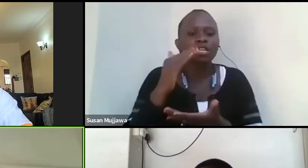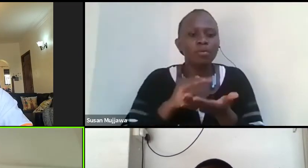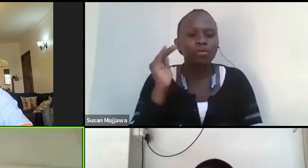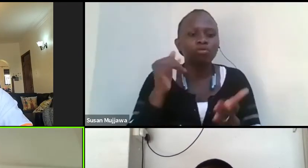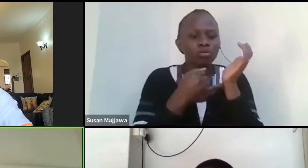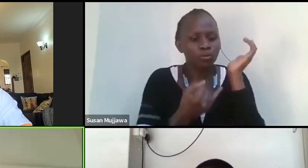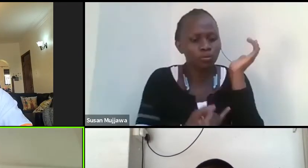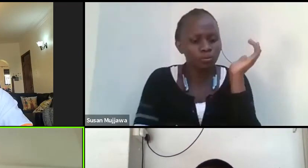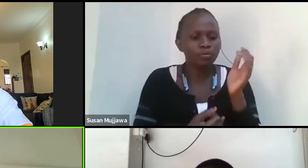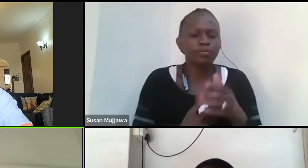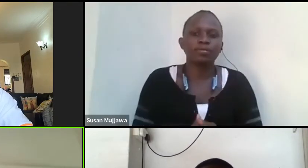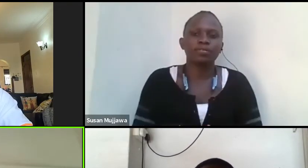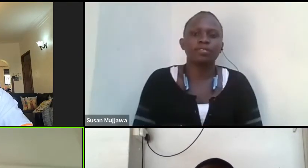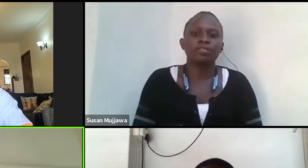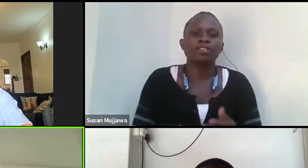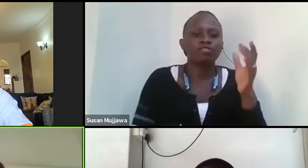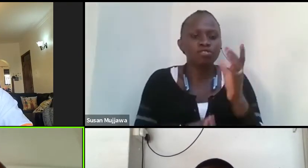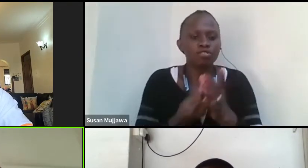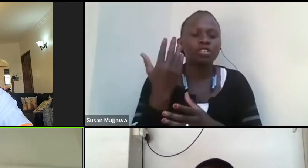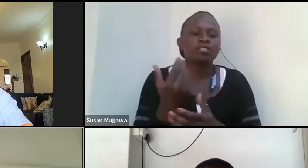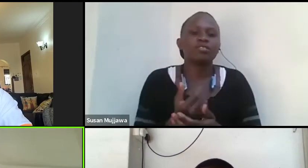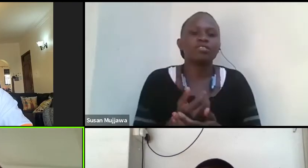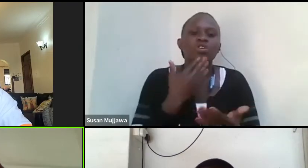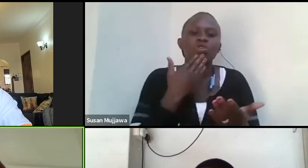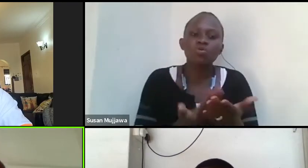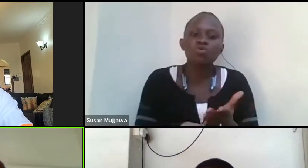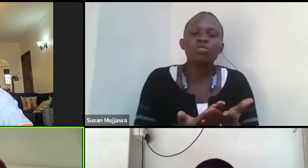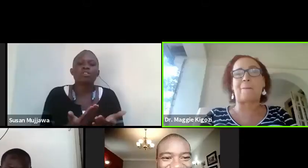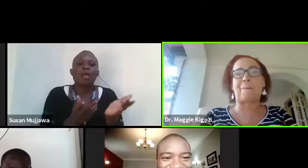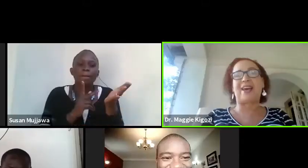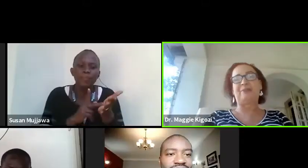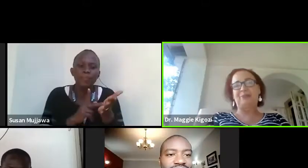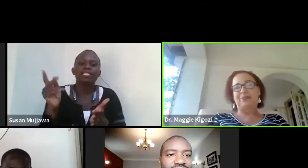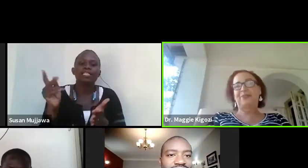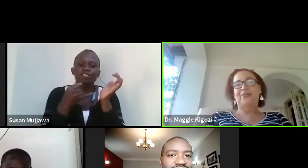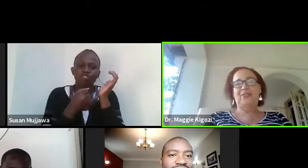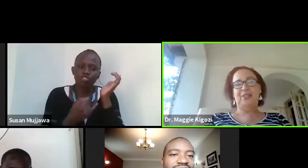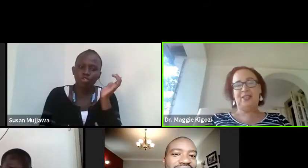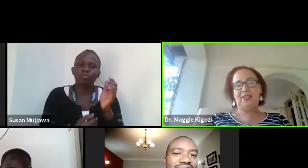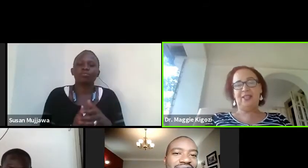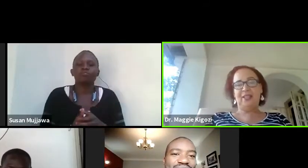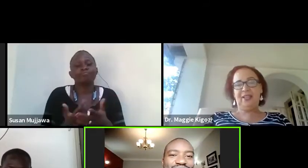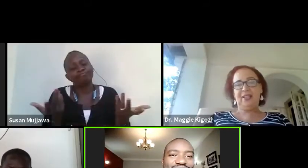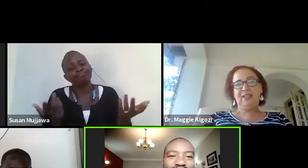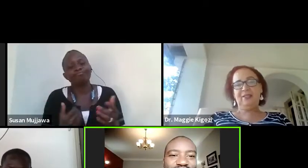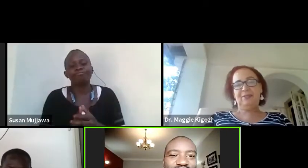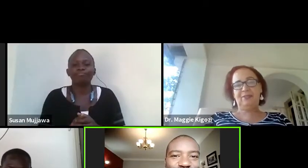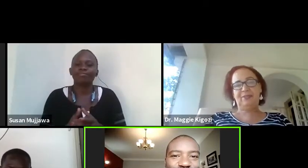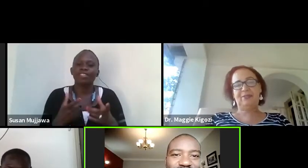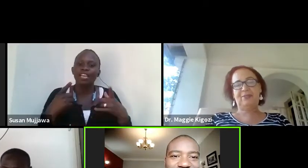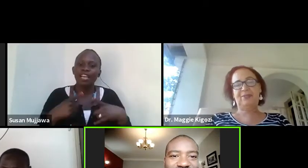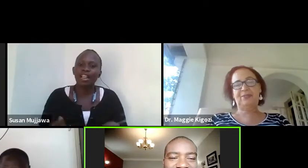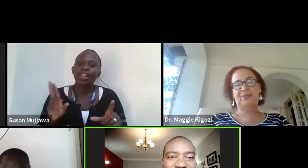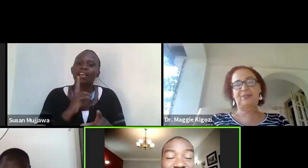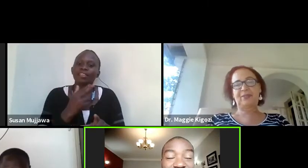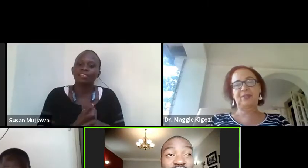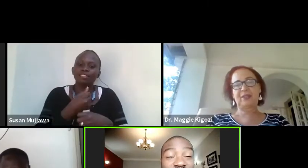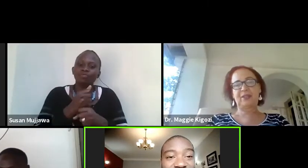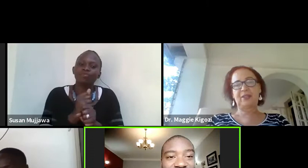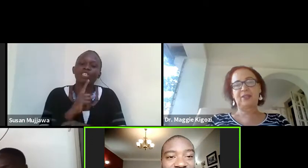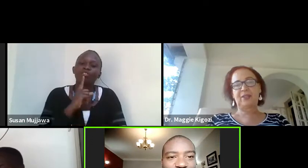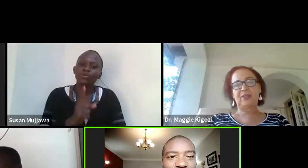make sure we increase manufacturing. Thank you very much, Dennis. I'll stop there. Thank you very much, Dr. Maggie. And that's